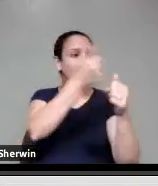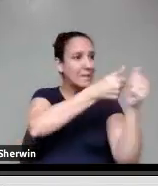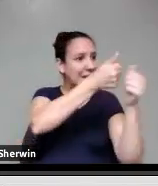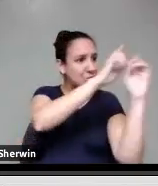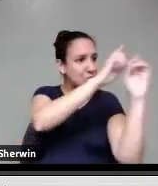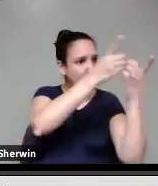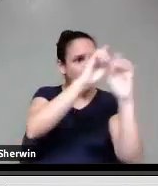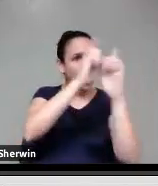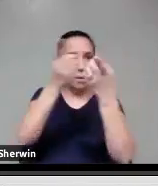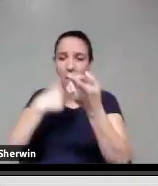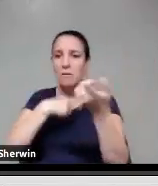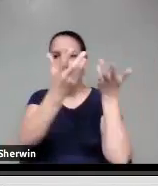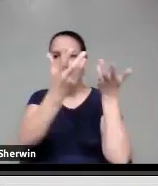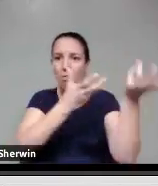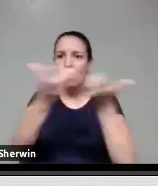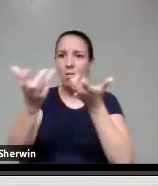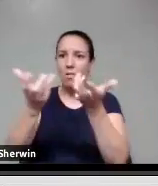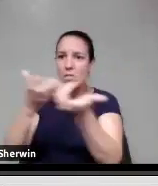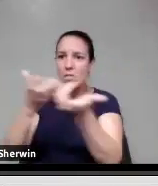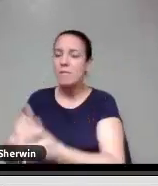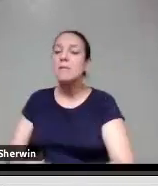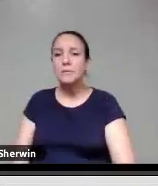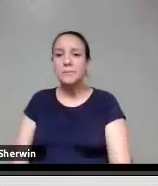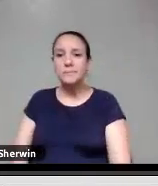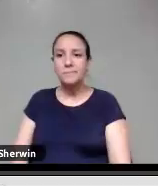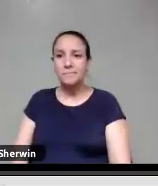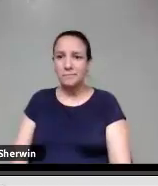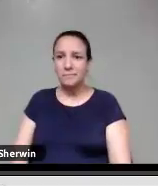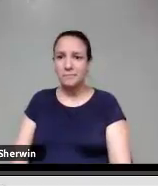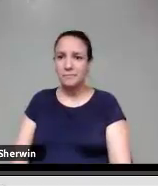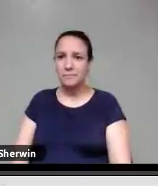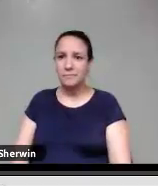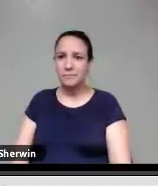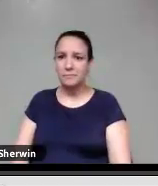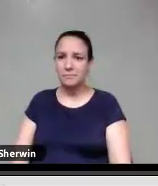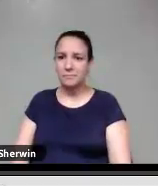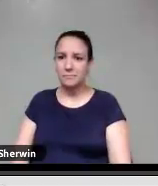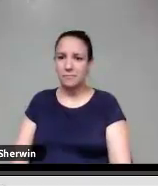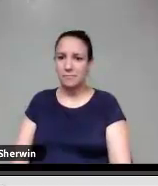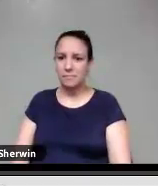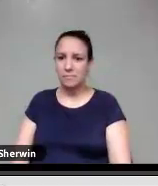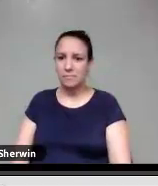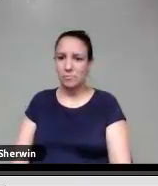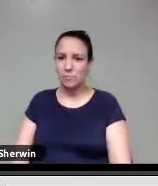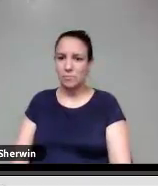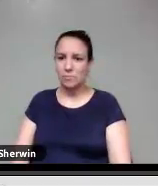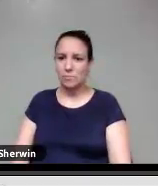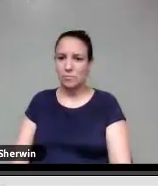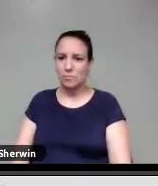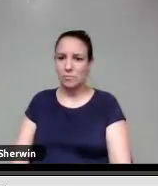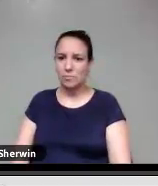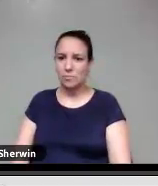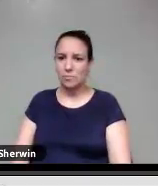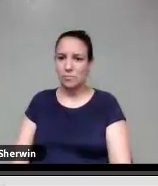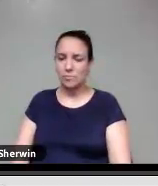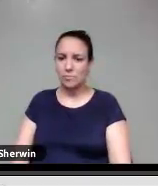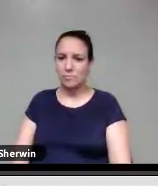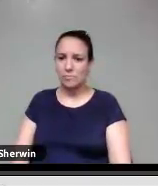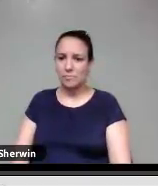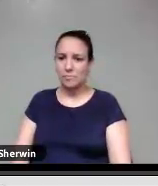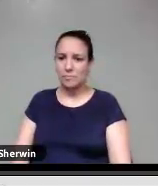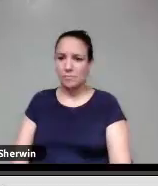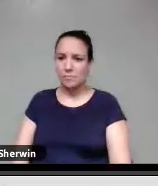It's a different department, it's on campus, maybe we're not serving them as well, how can we serve them better? And Alyssa says, I think I told them more about what we